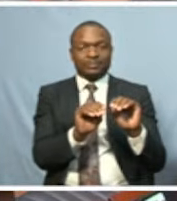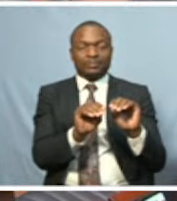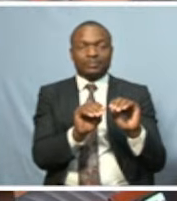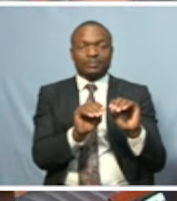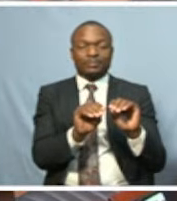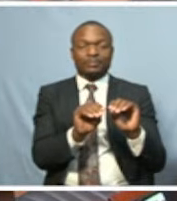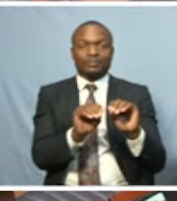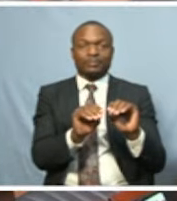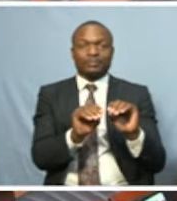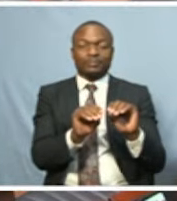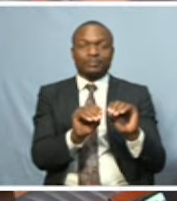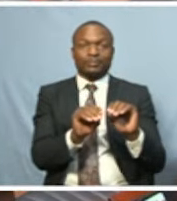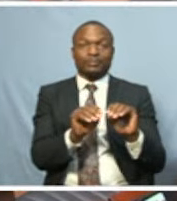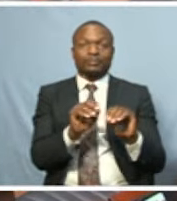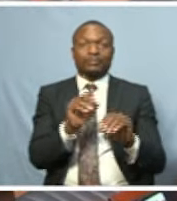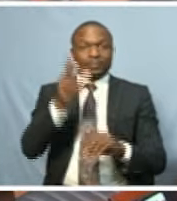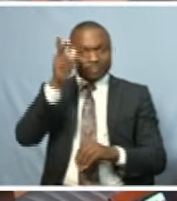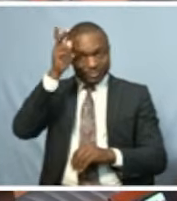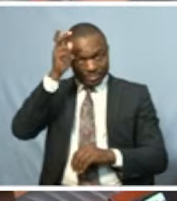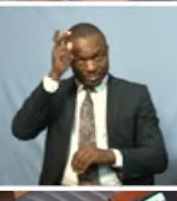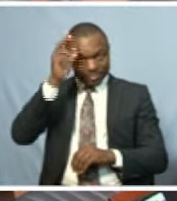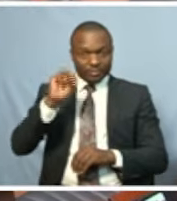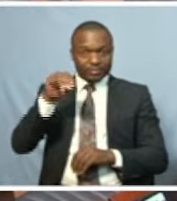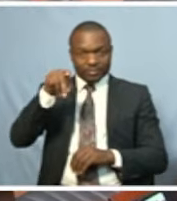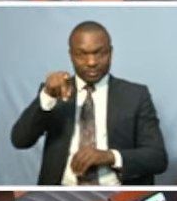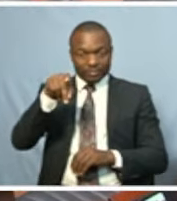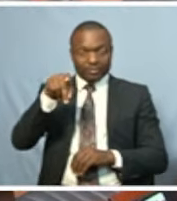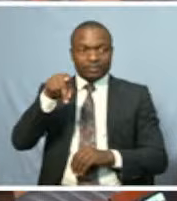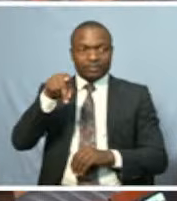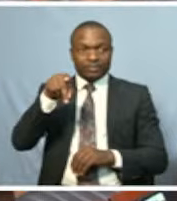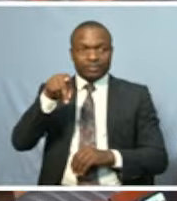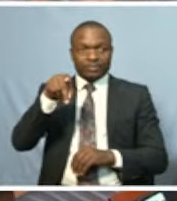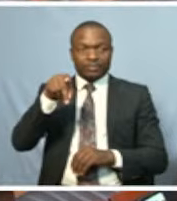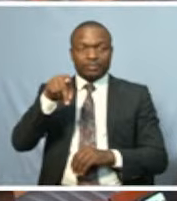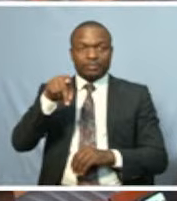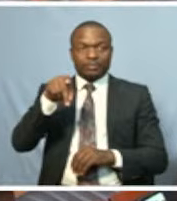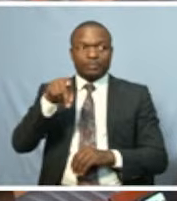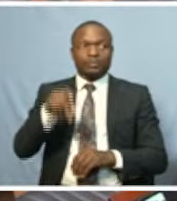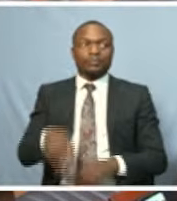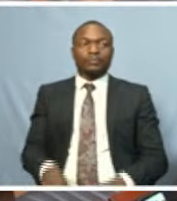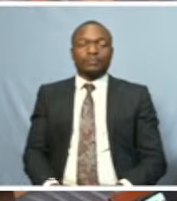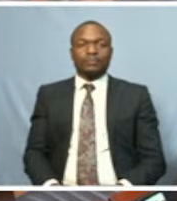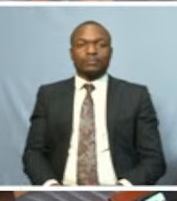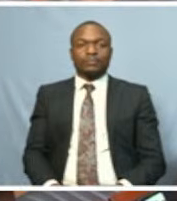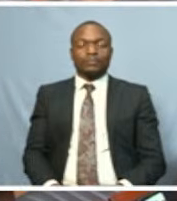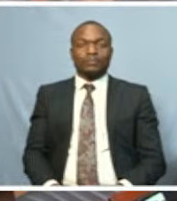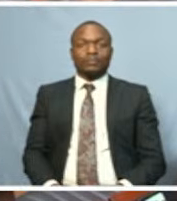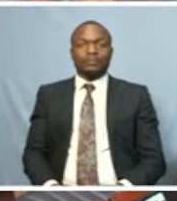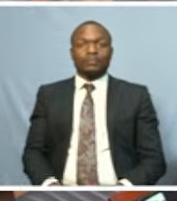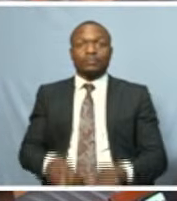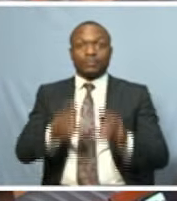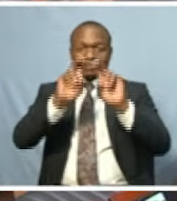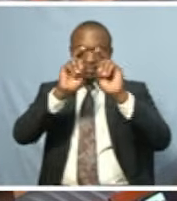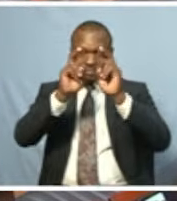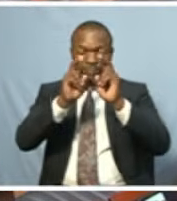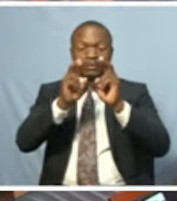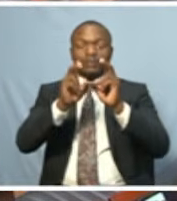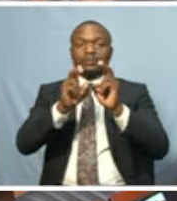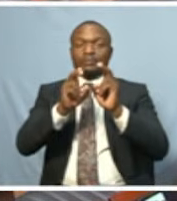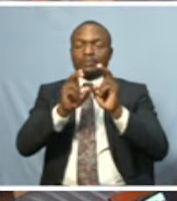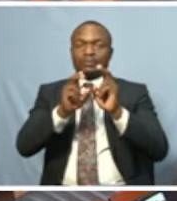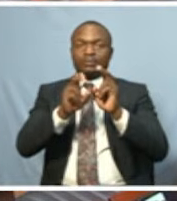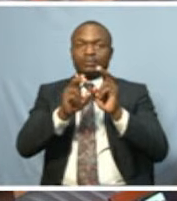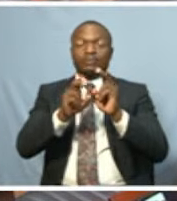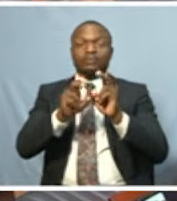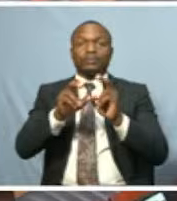from Ghana Member of Parliament, Mr. Bino Mpodu, and the notice of subject for debate on the motion of